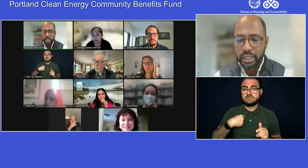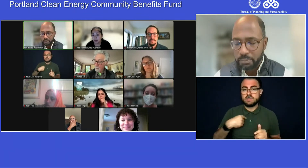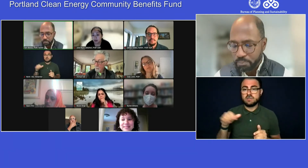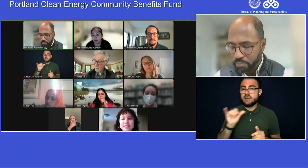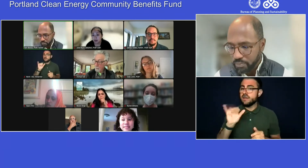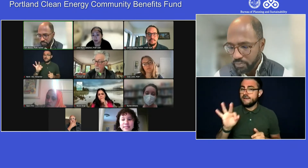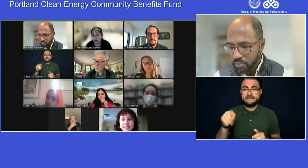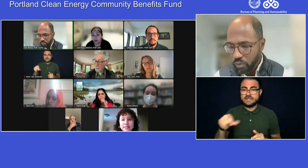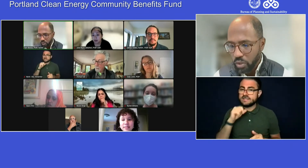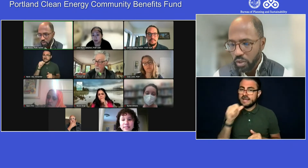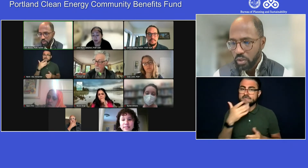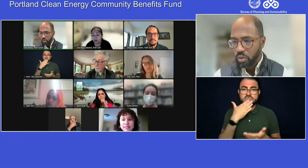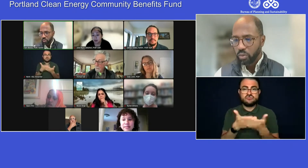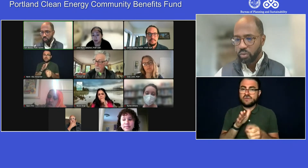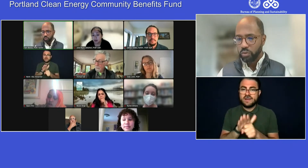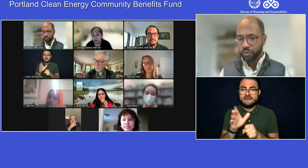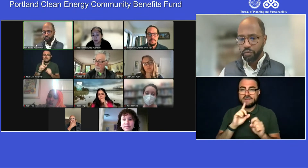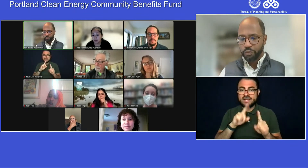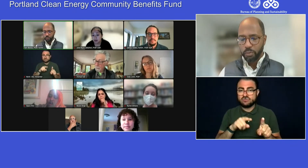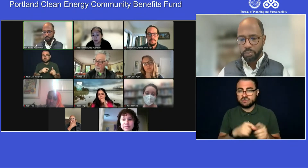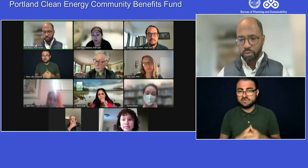justice. For